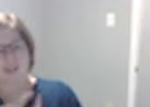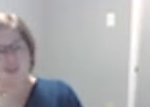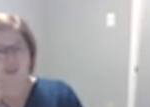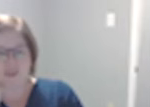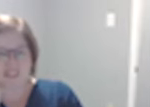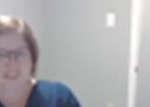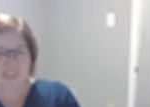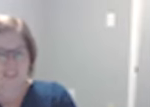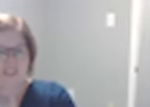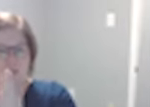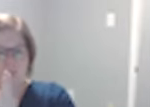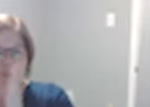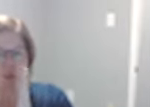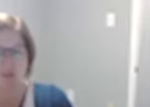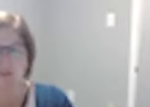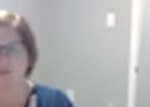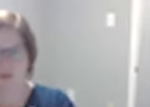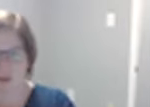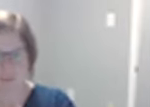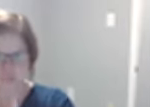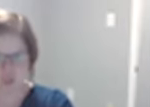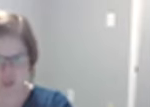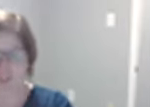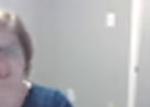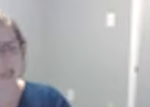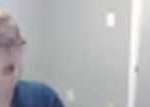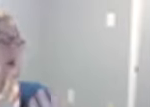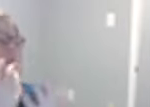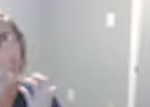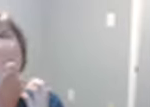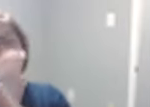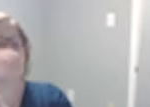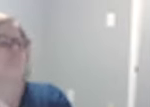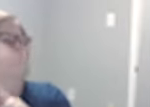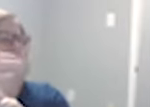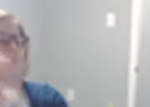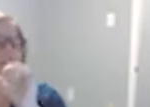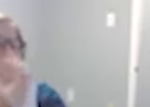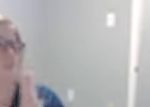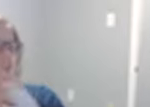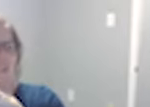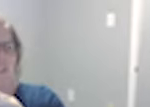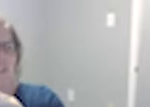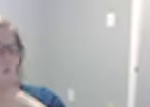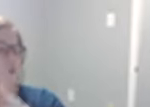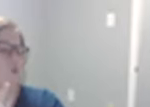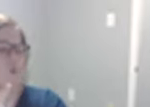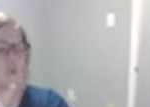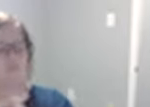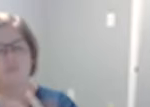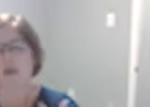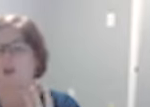then yeah, I want to be an engineer in the world. I want to be the best engineer in the world. I want to make a best DNA separating machine